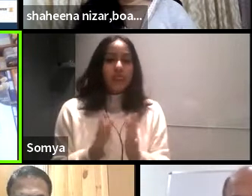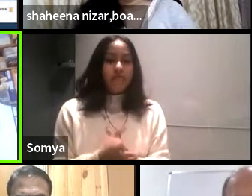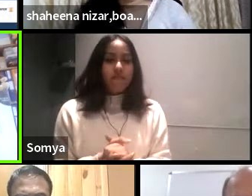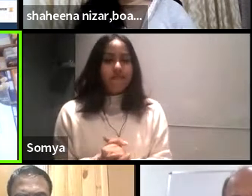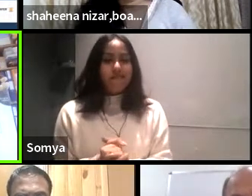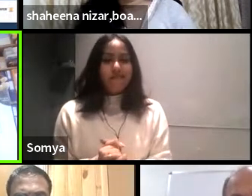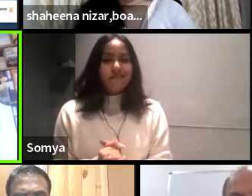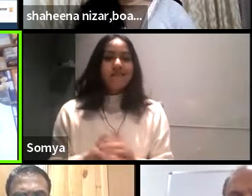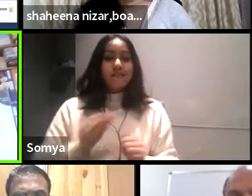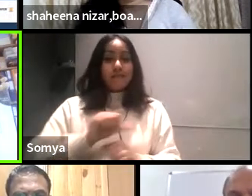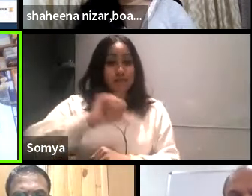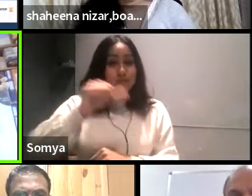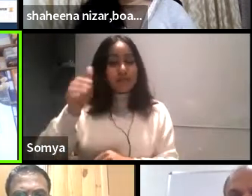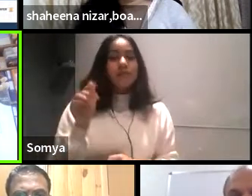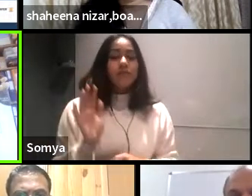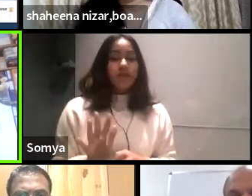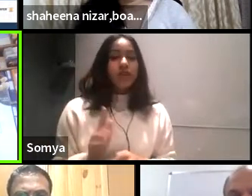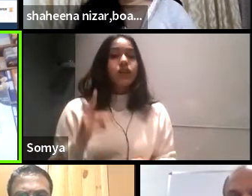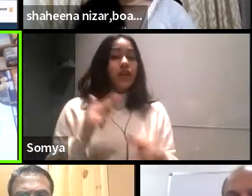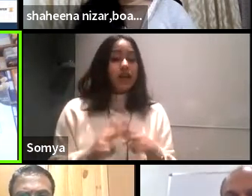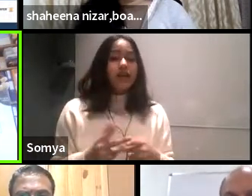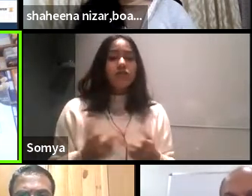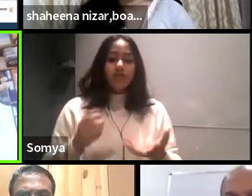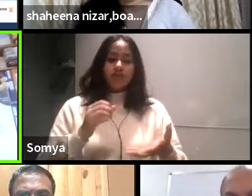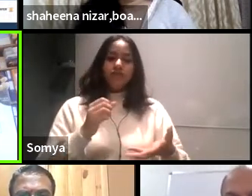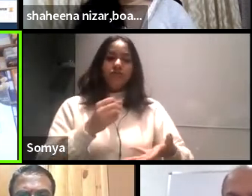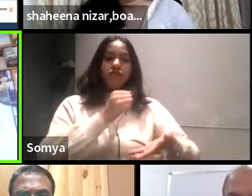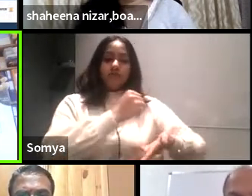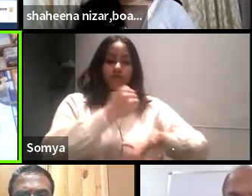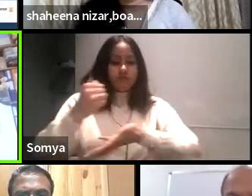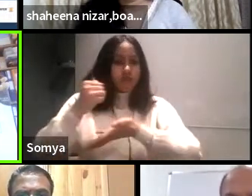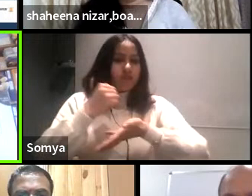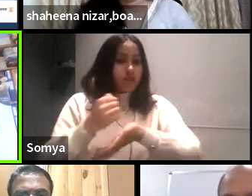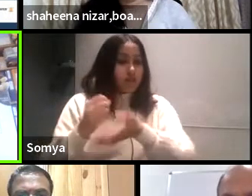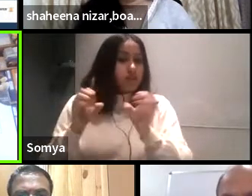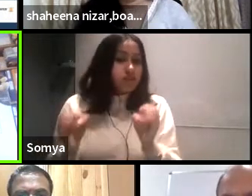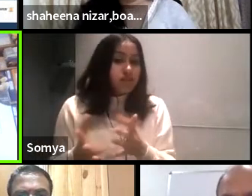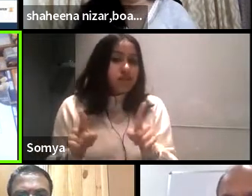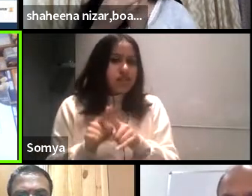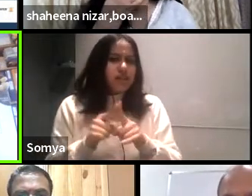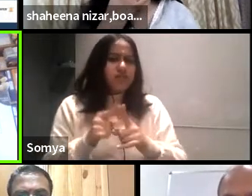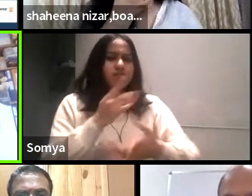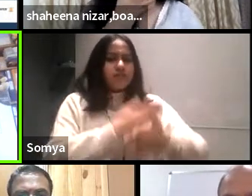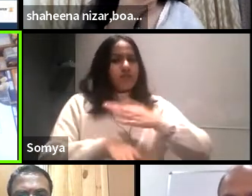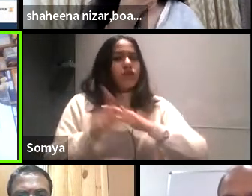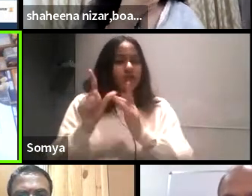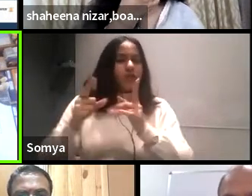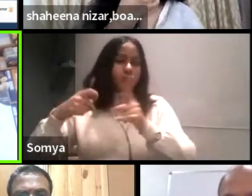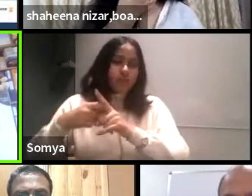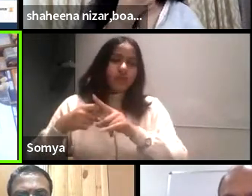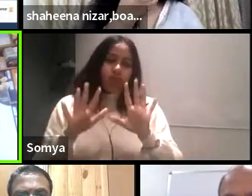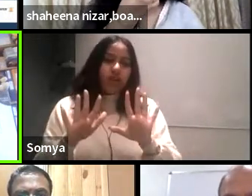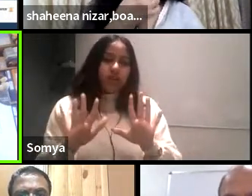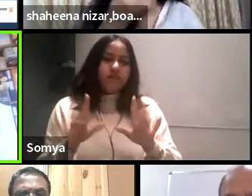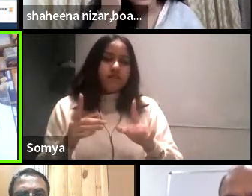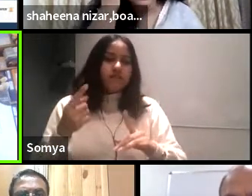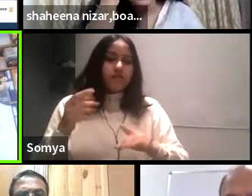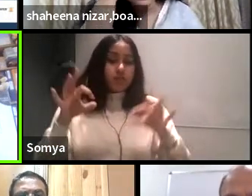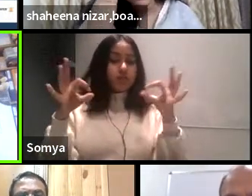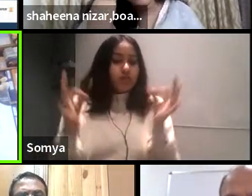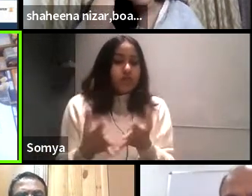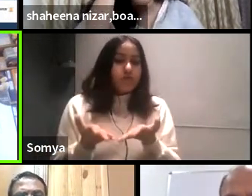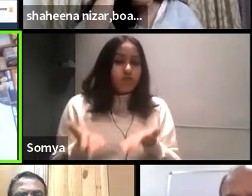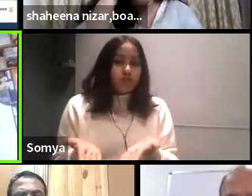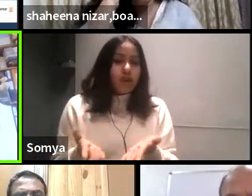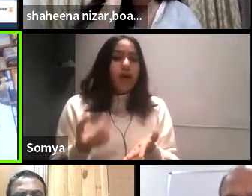little bit successful in getting some donations to start up, because in Sarthak UK, we are in scratch. We are starting from new.